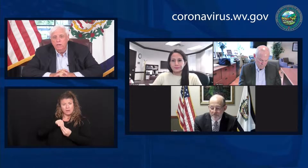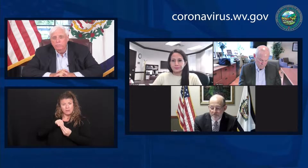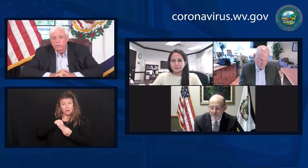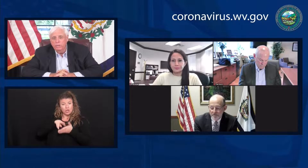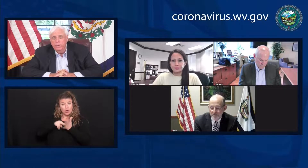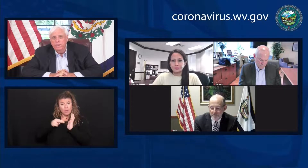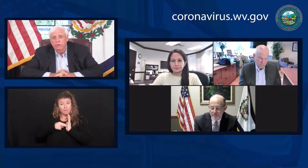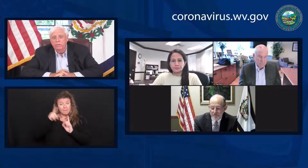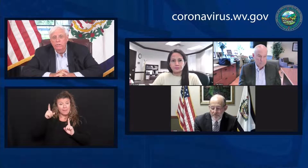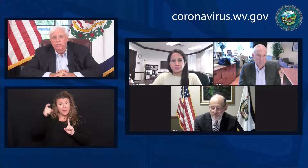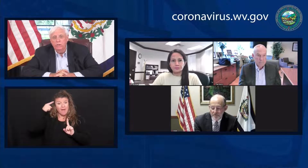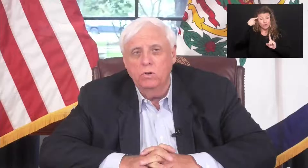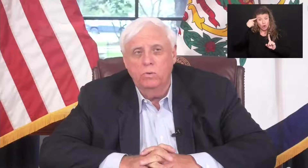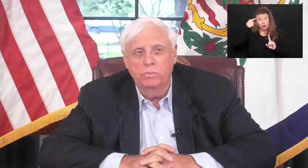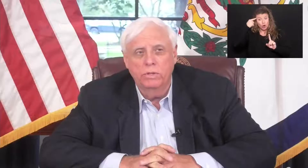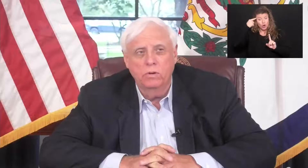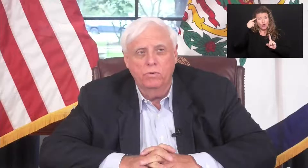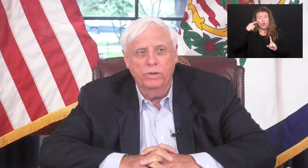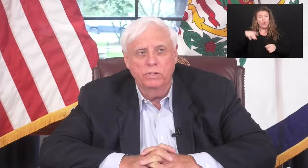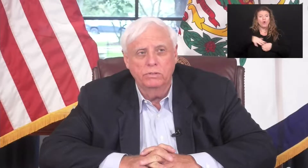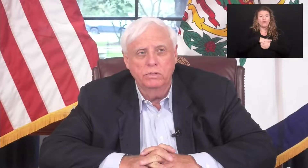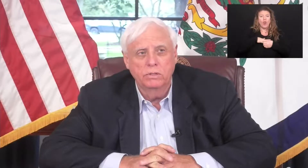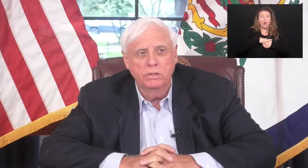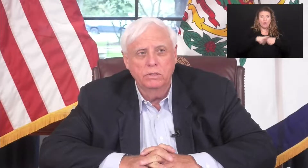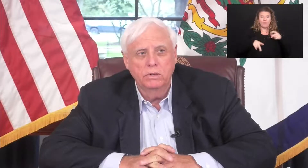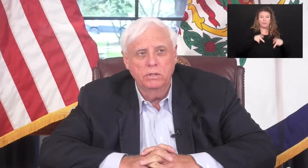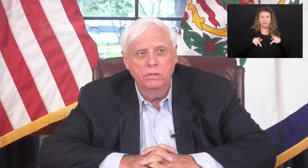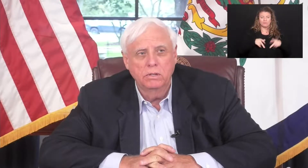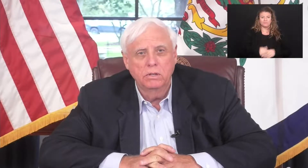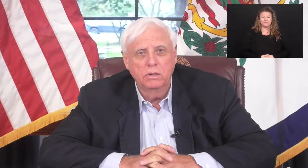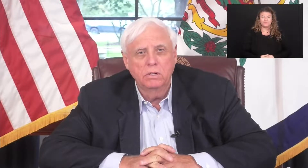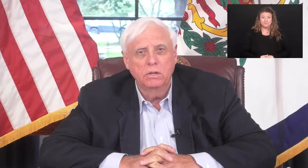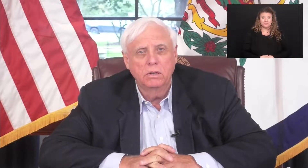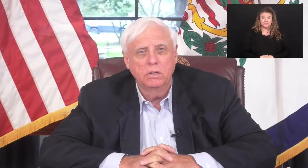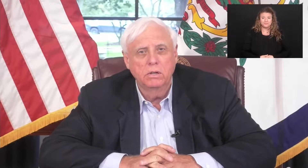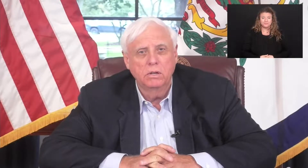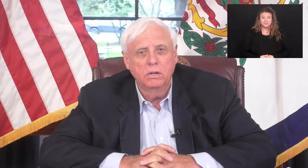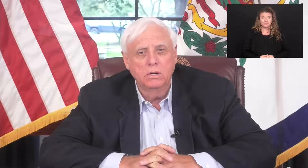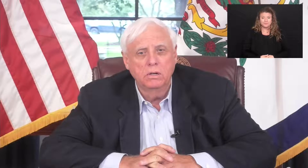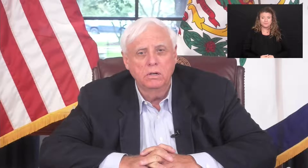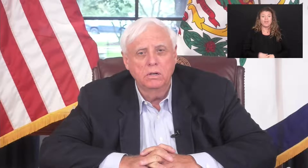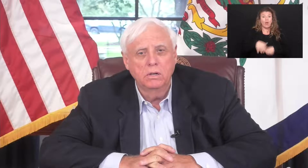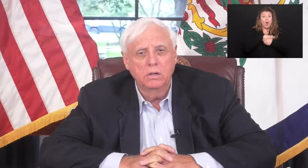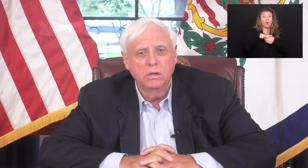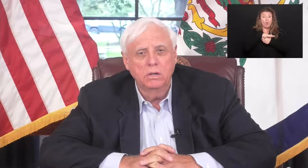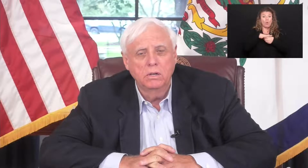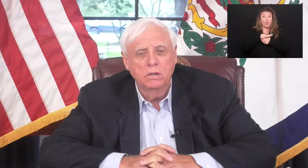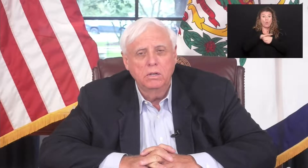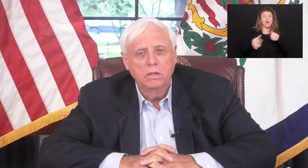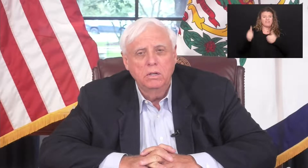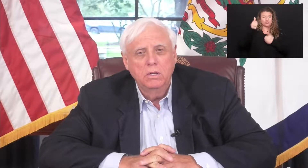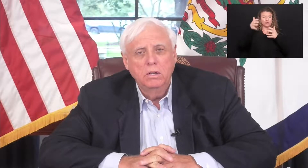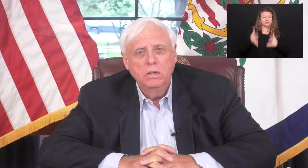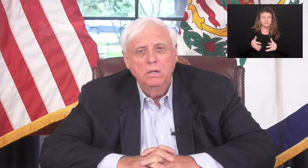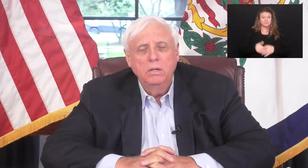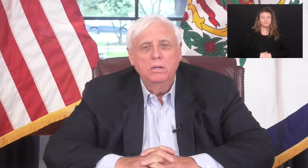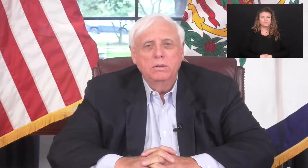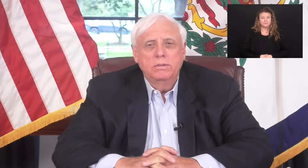the governor in that, or the local folks? I'm referring to the local elected officials,